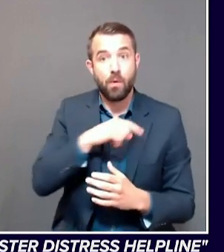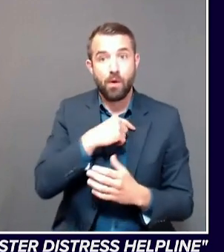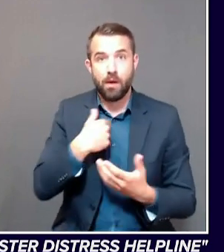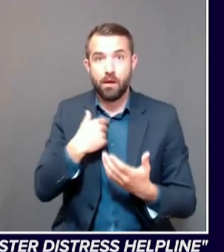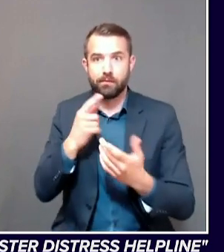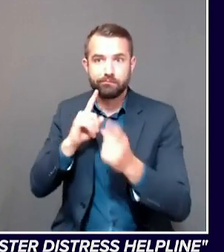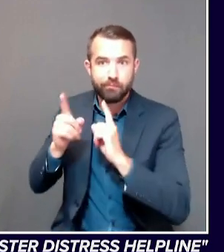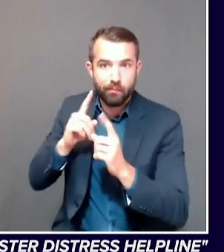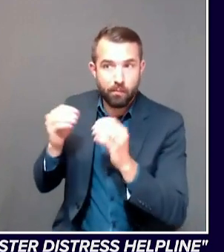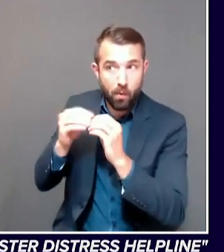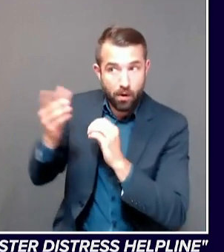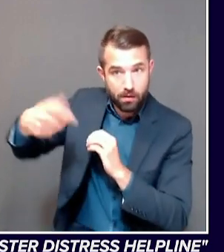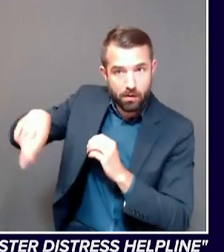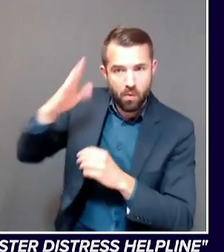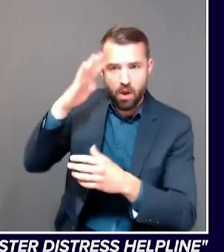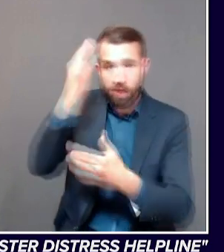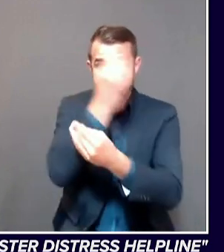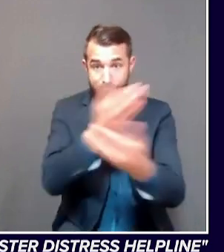definitely keep everyone updated.